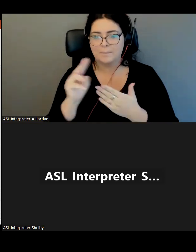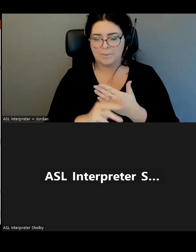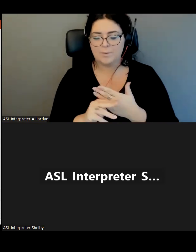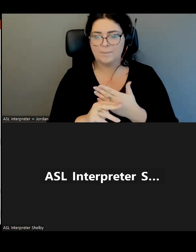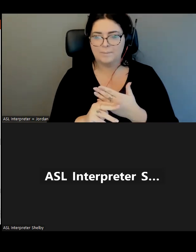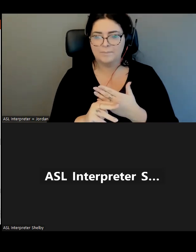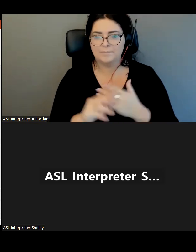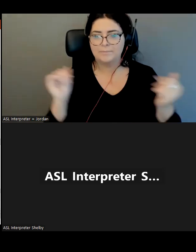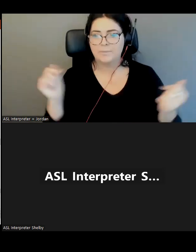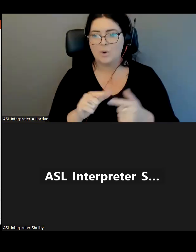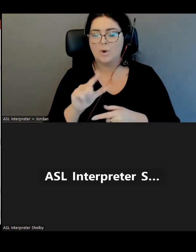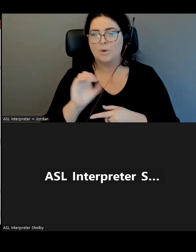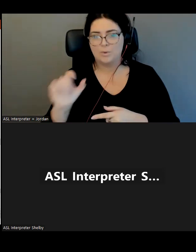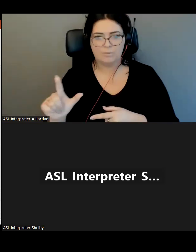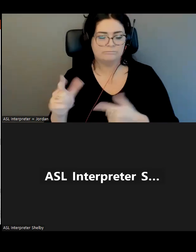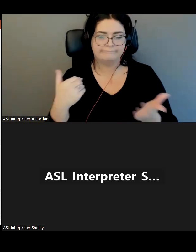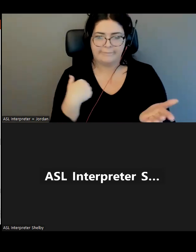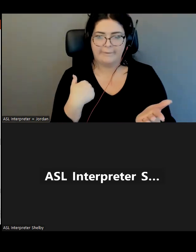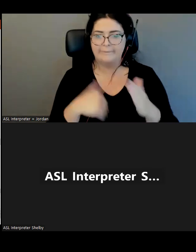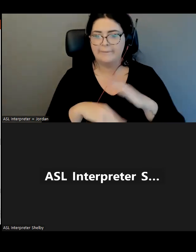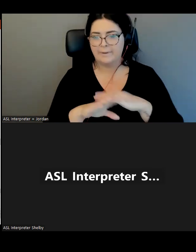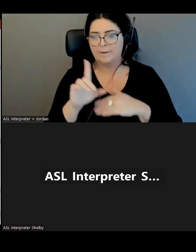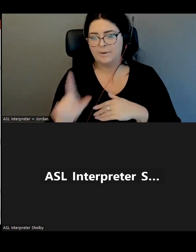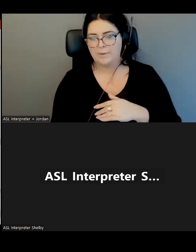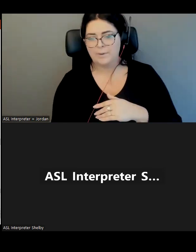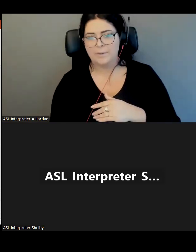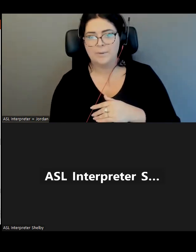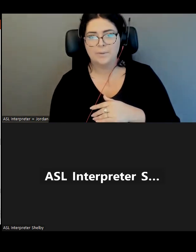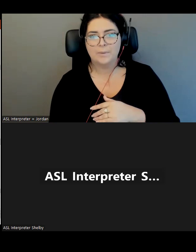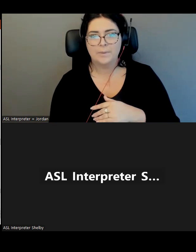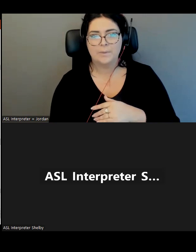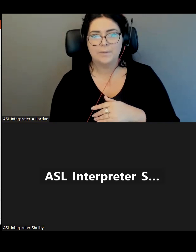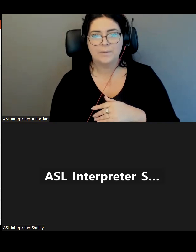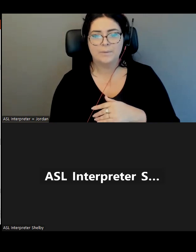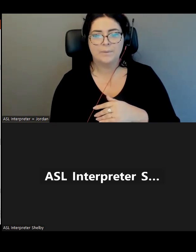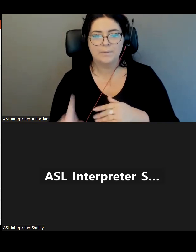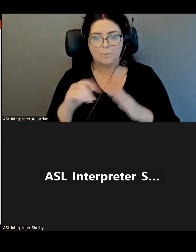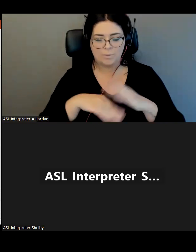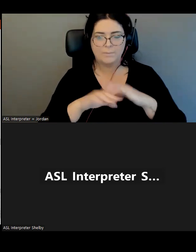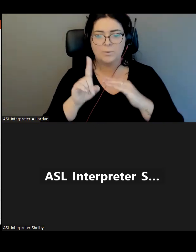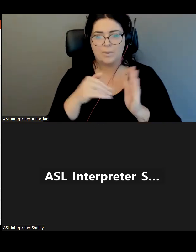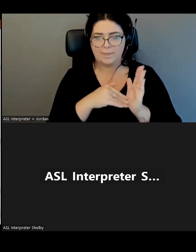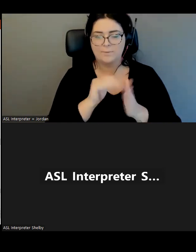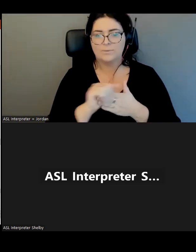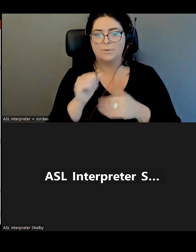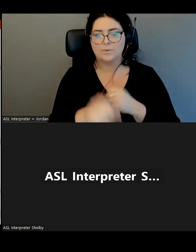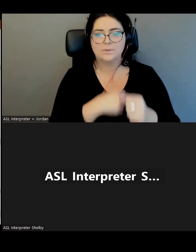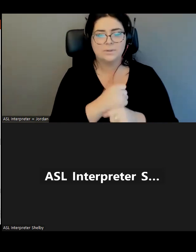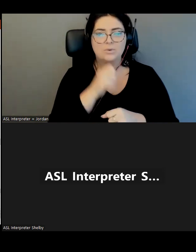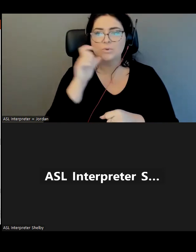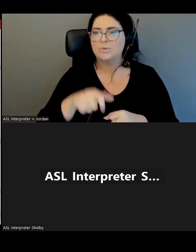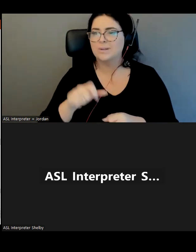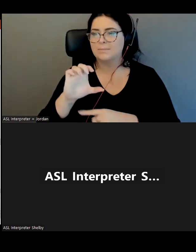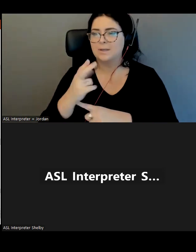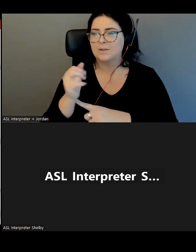that all the coalitions have for up to $1,000 a year. Again, you don't have to be a charity. You don't have to be incorporated. It's a fairly simple